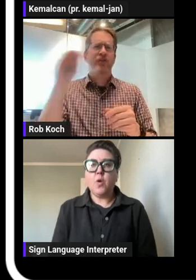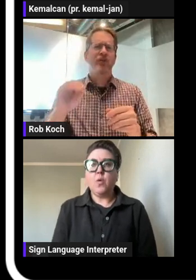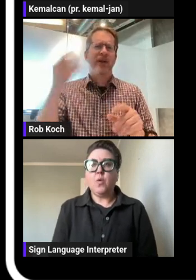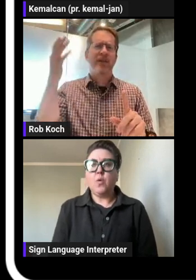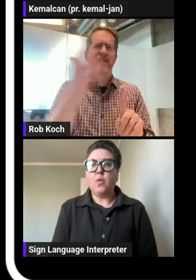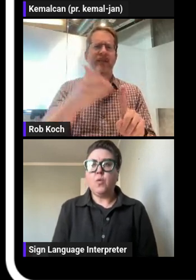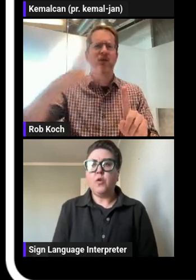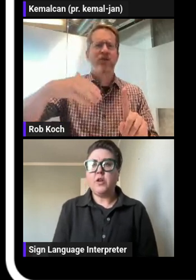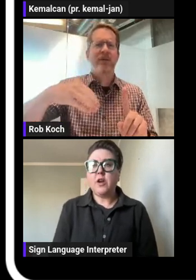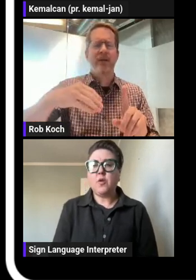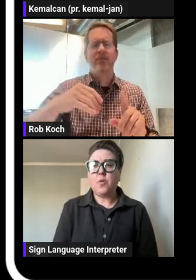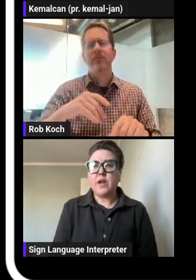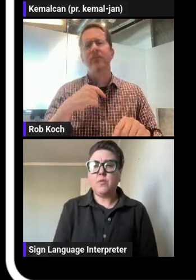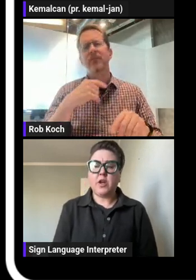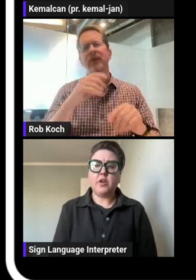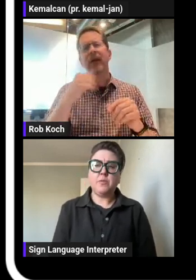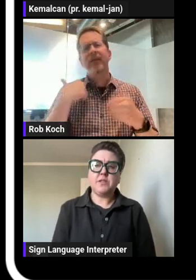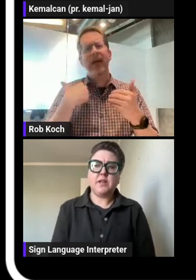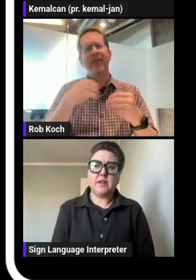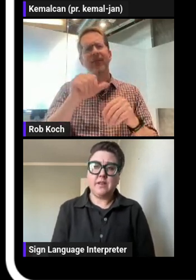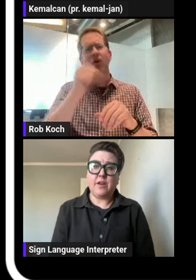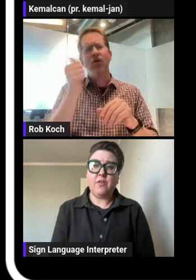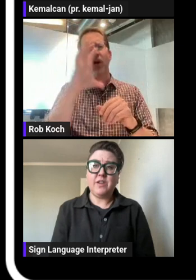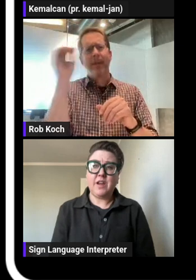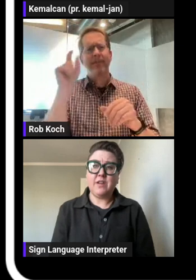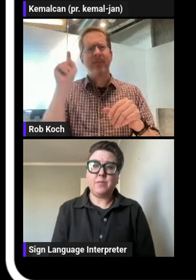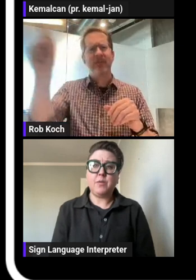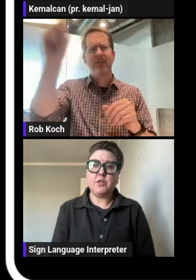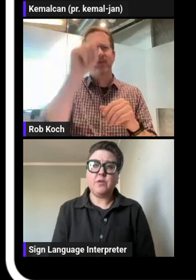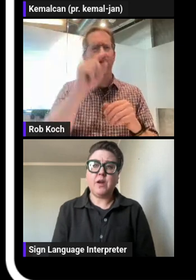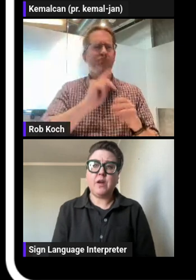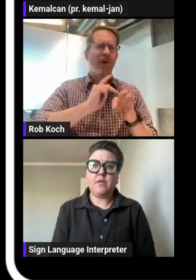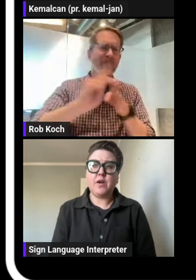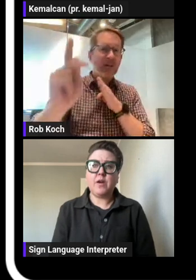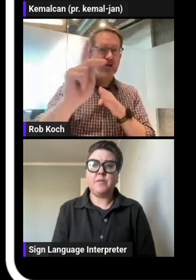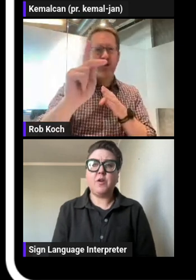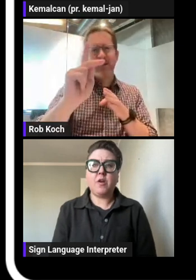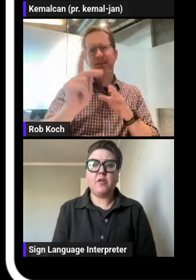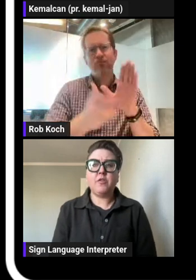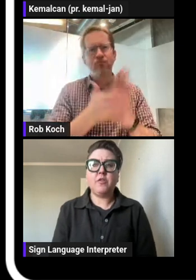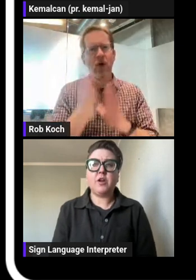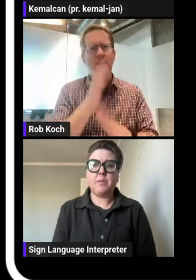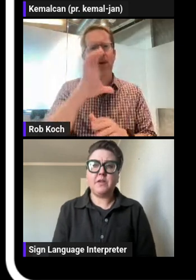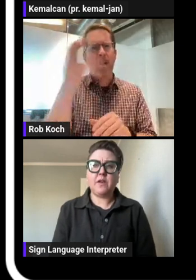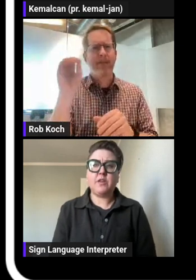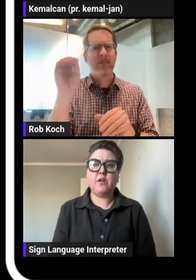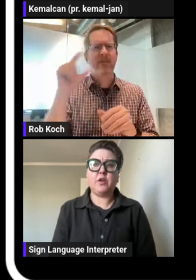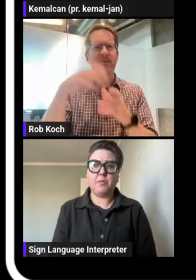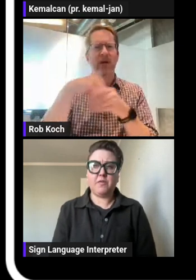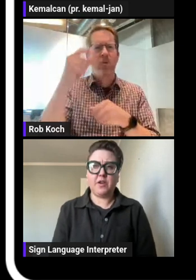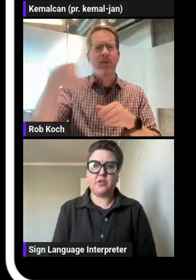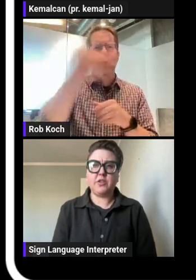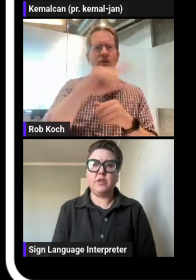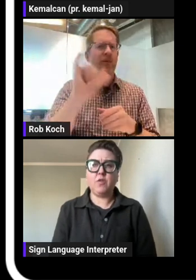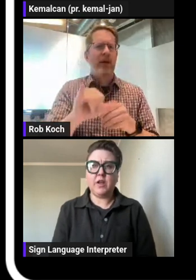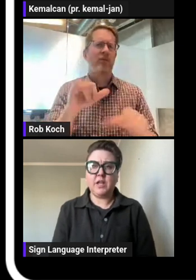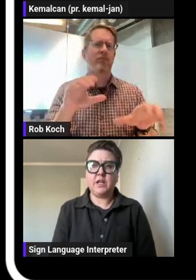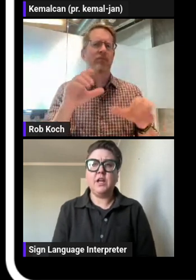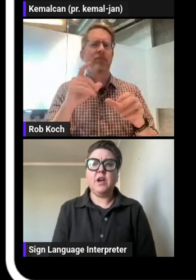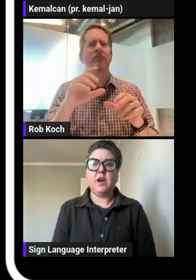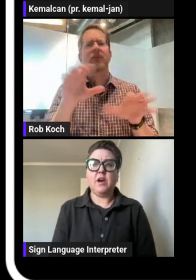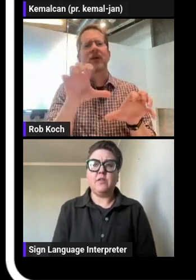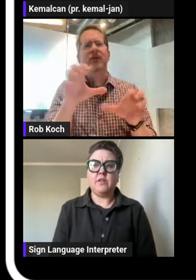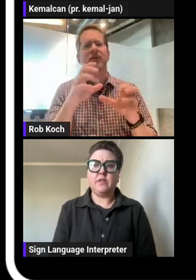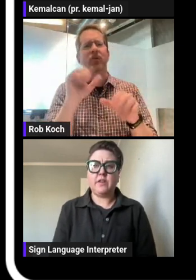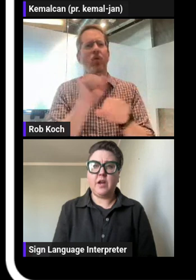those. We're not quite 100% there yet, but we do have, there are other companies out there that are professionally